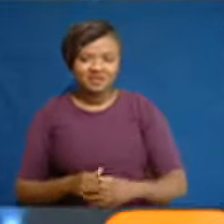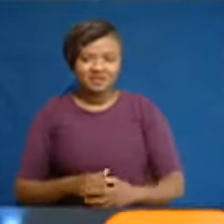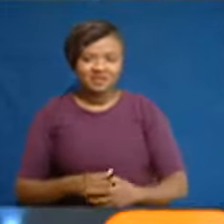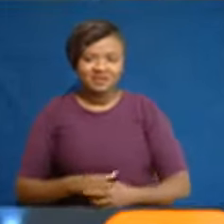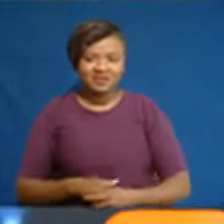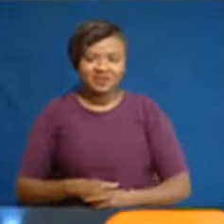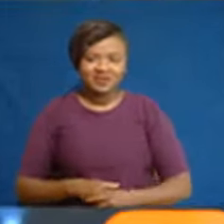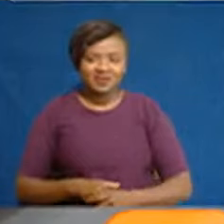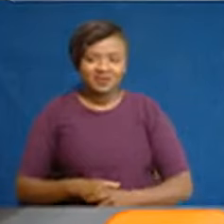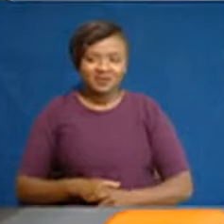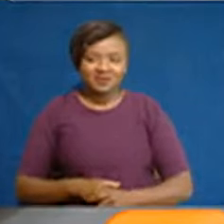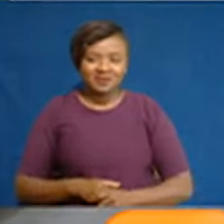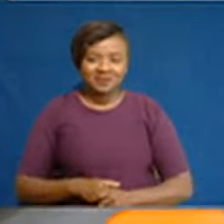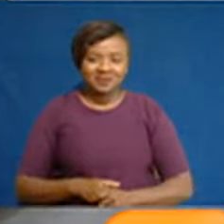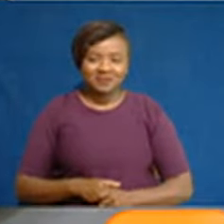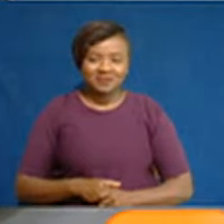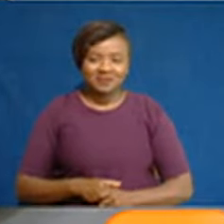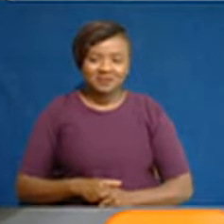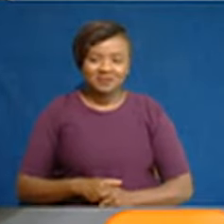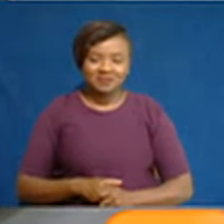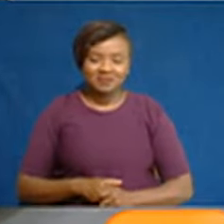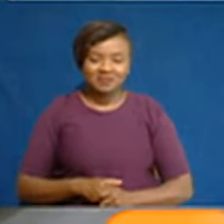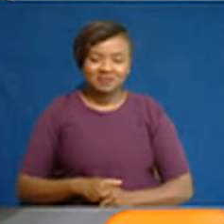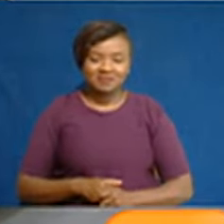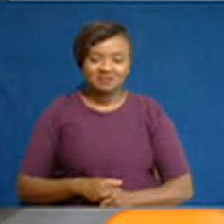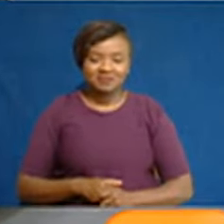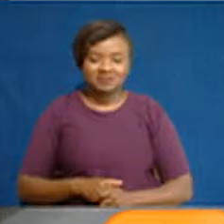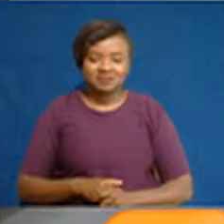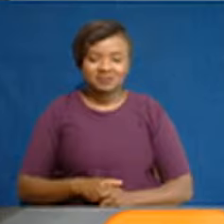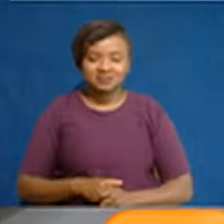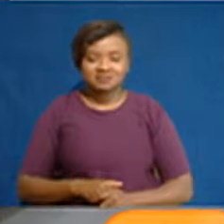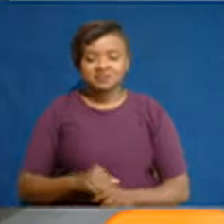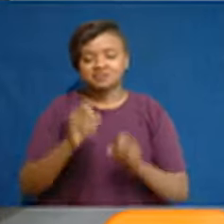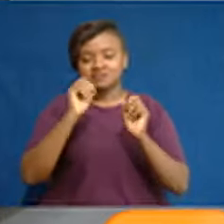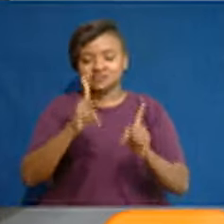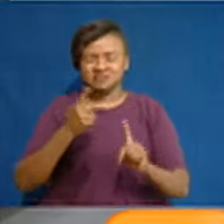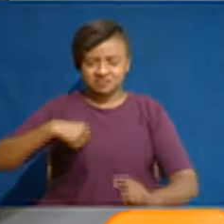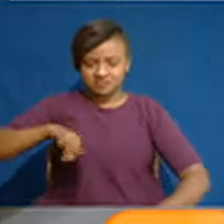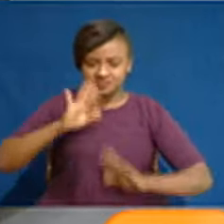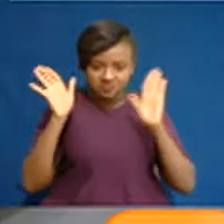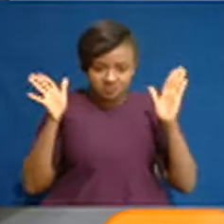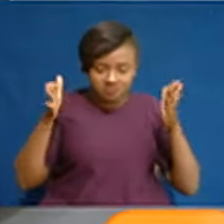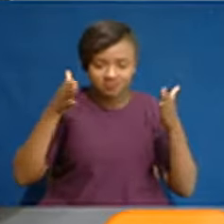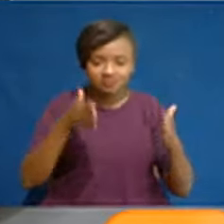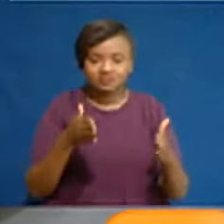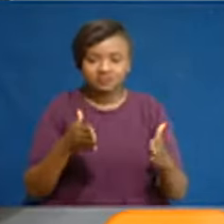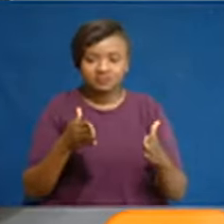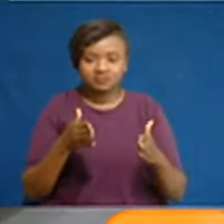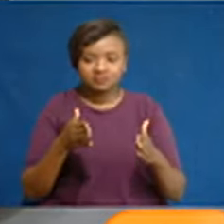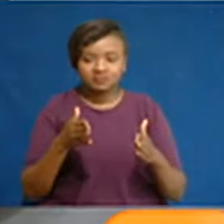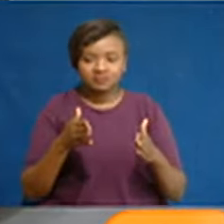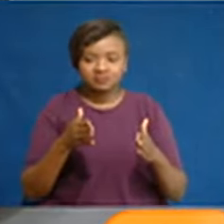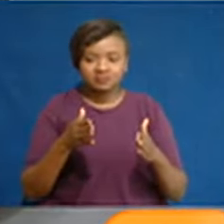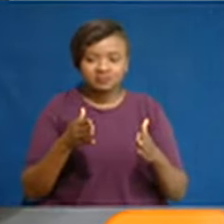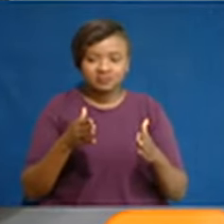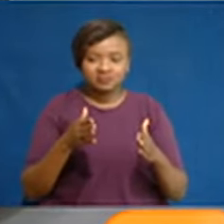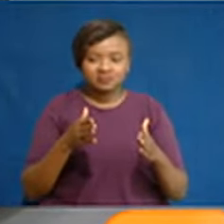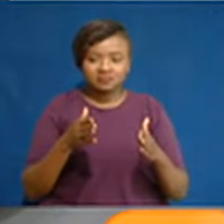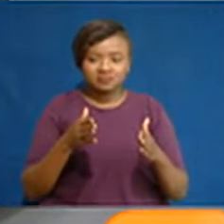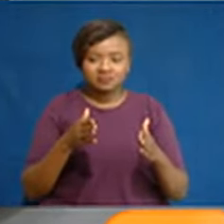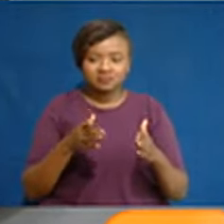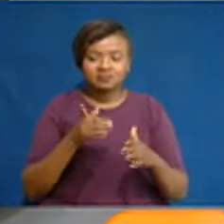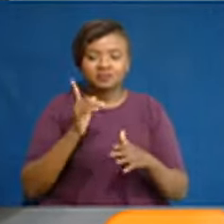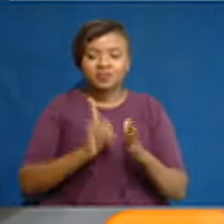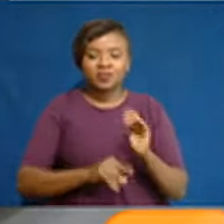Okay. All right, John, let me ask you to come in at this point. We focus a lot on the role civil society played during the protests, but what role can they